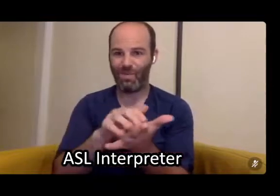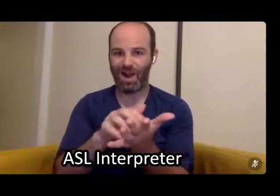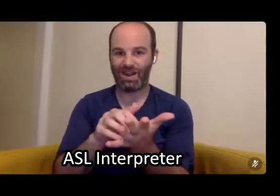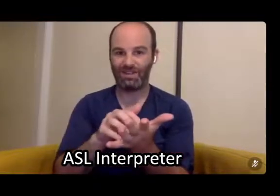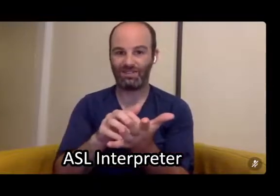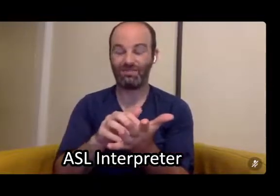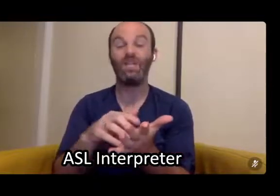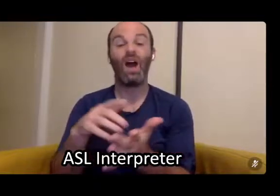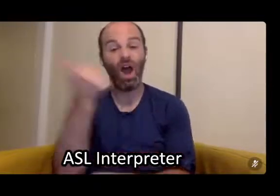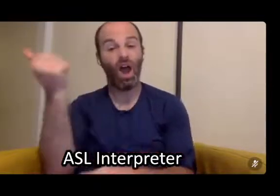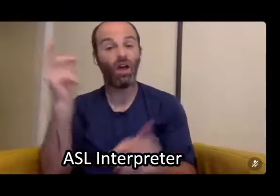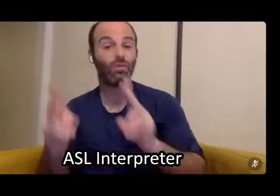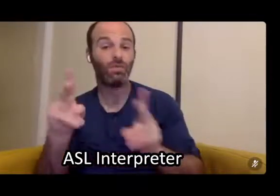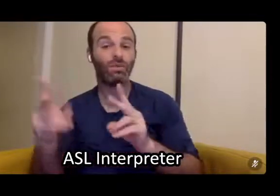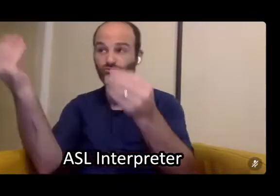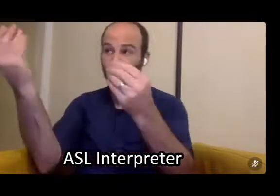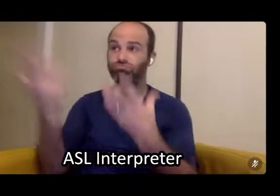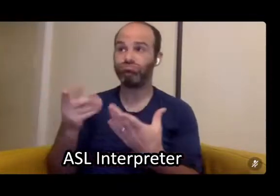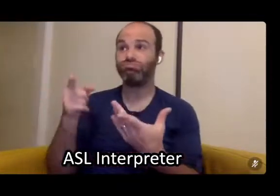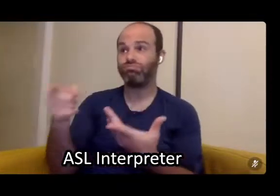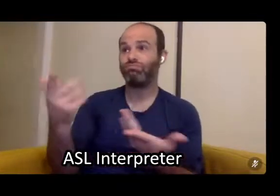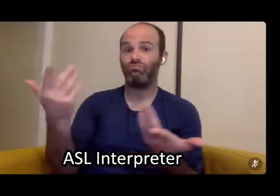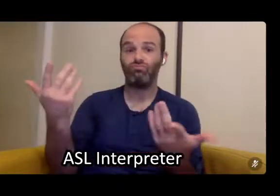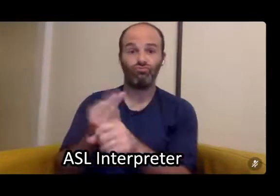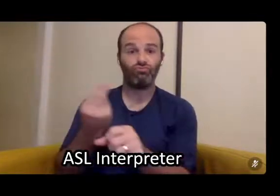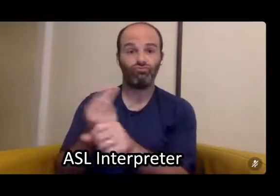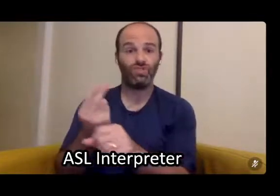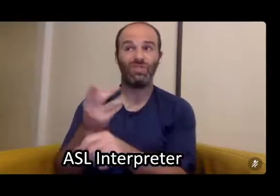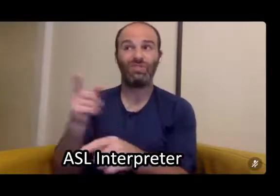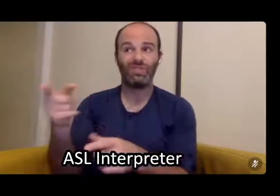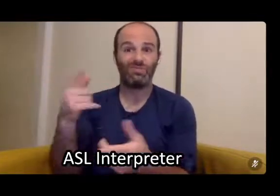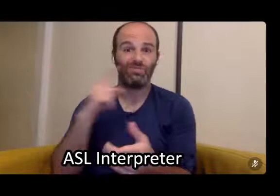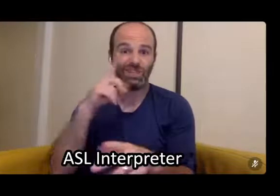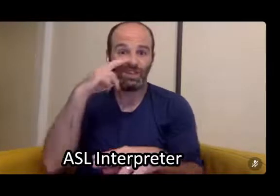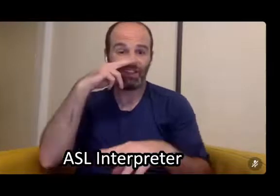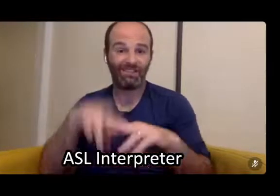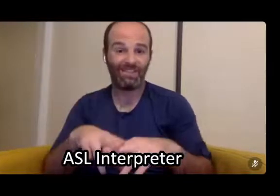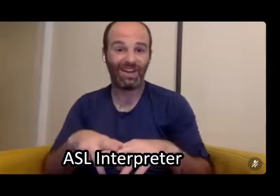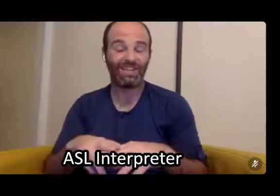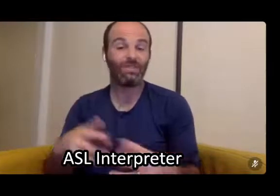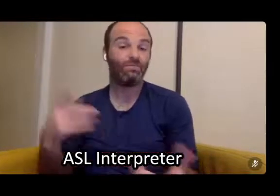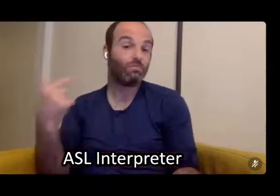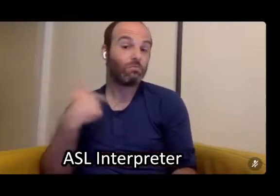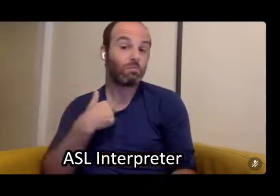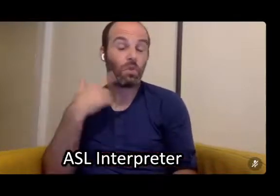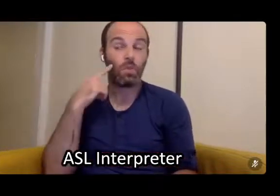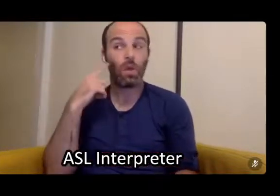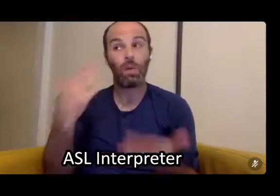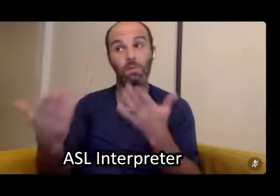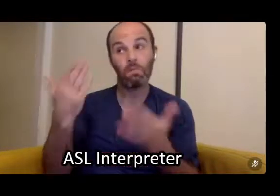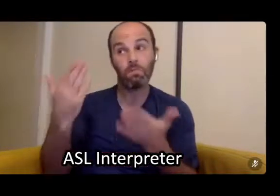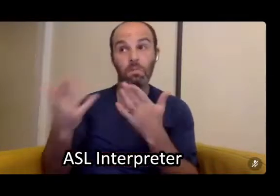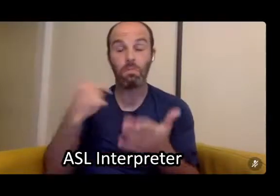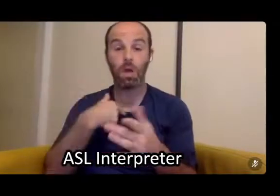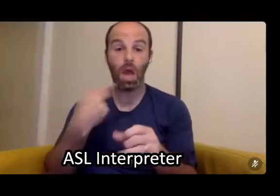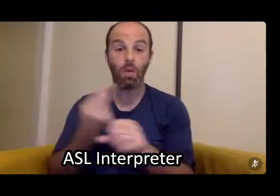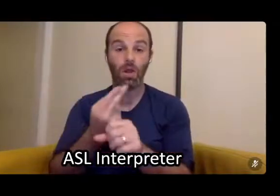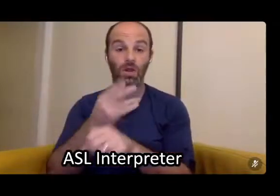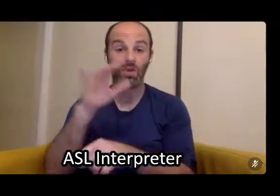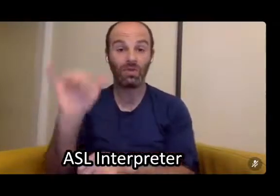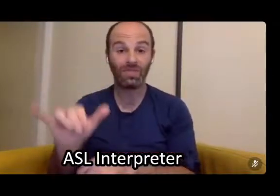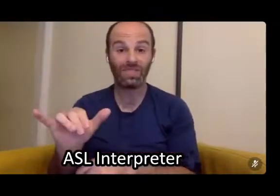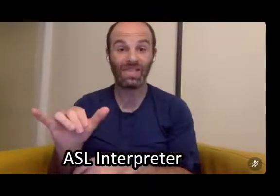fun. I had thought about getting a set and just rolling them in, some sessions and saying, "Oh, look,